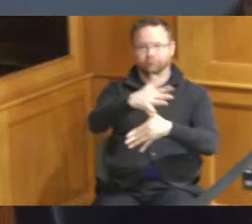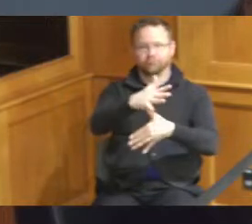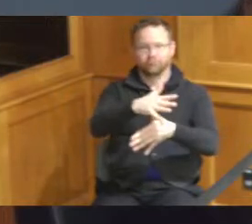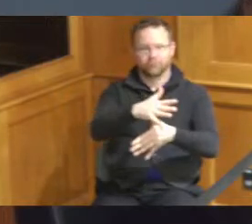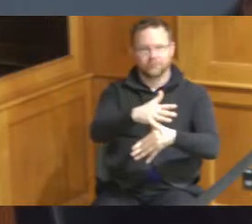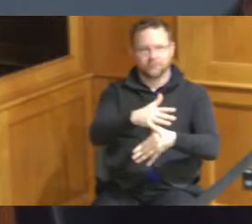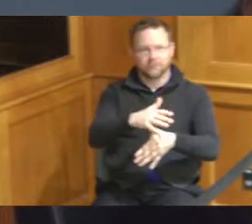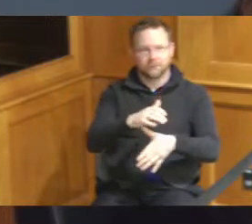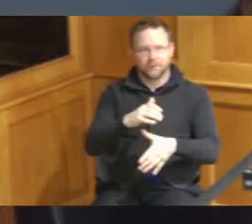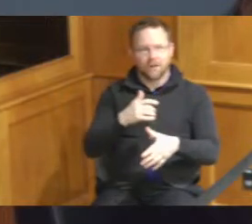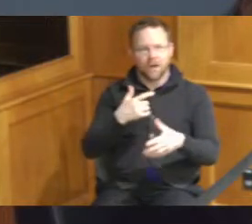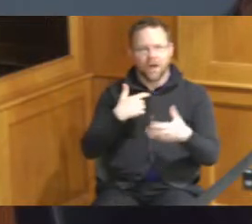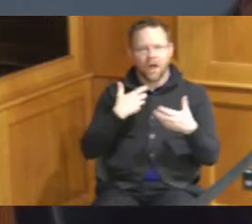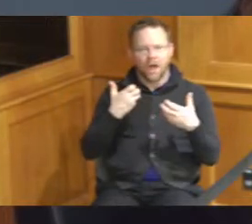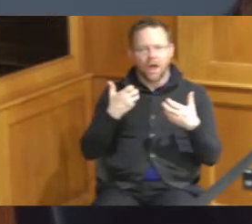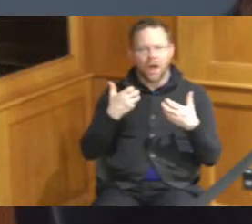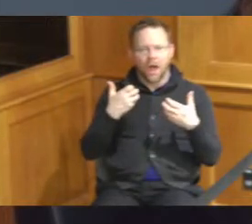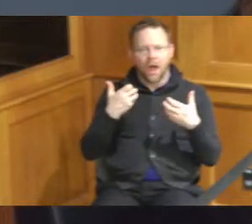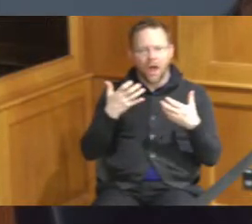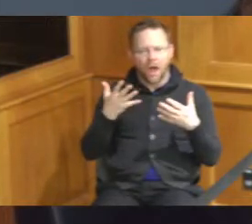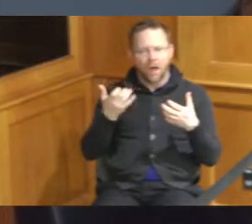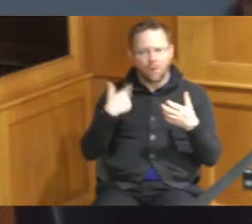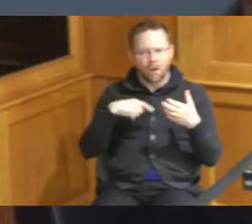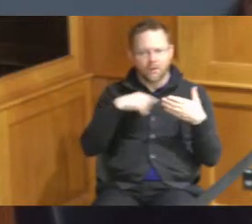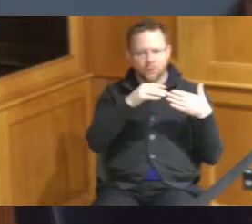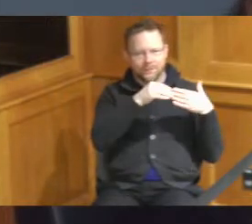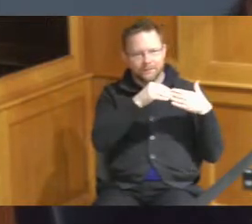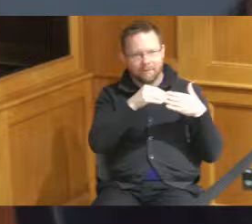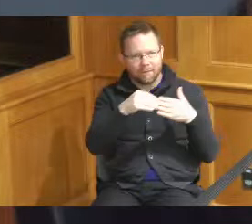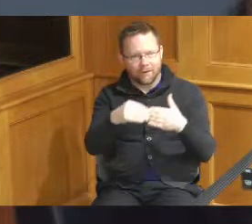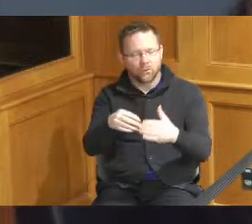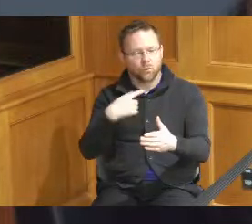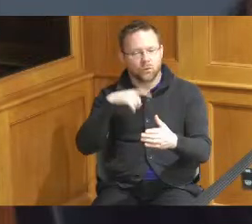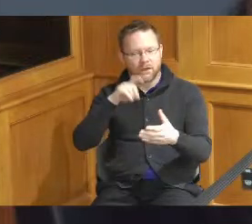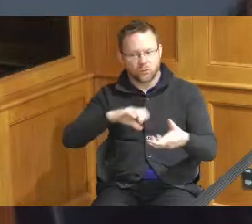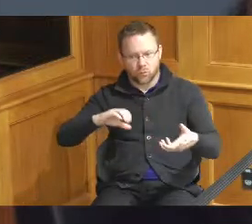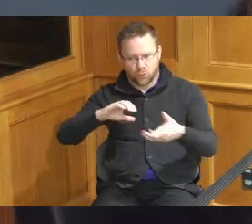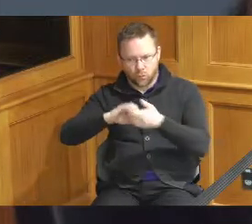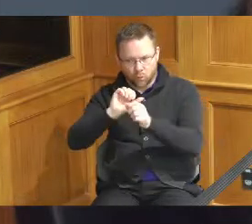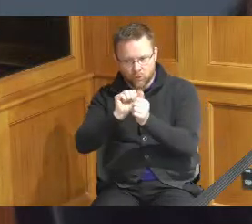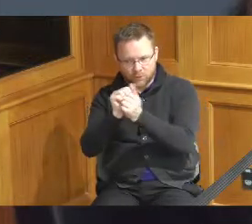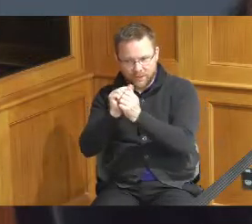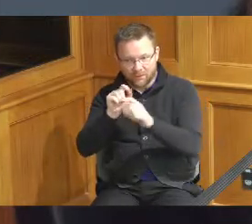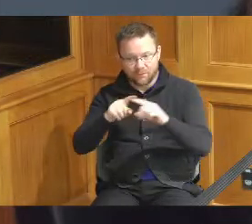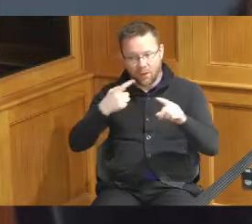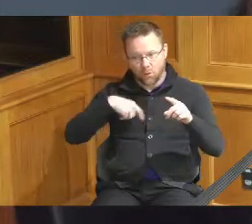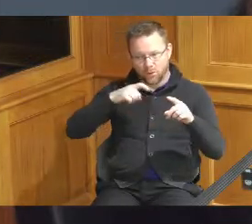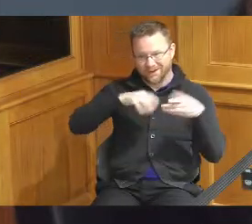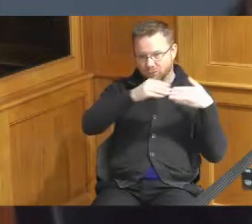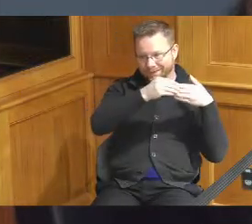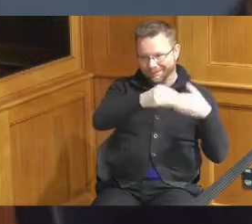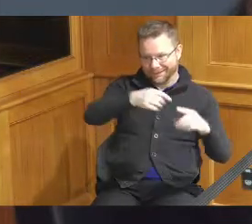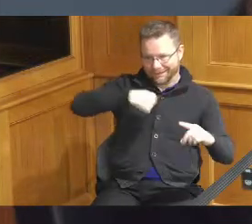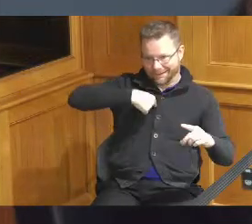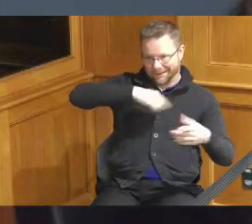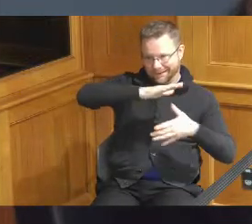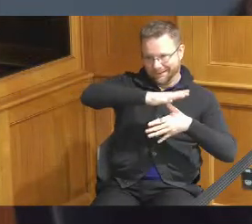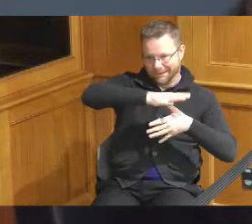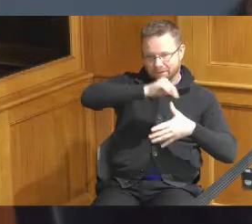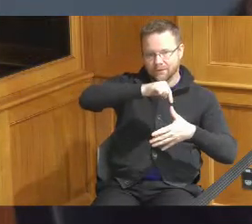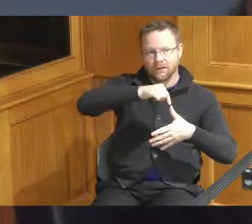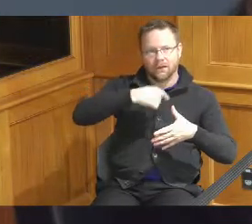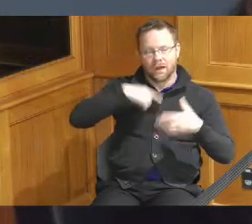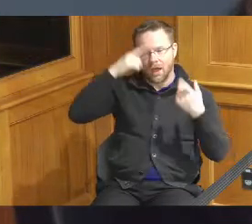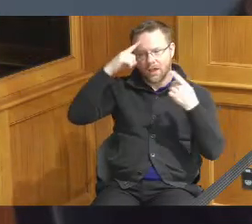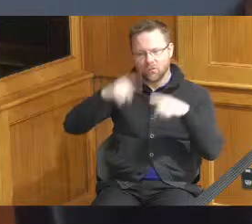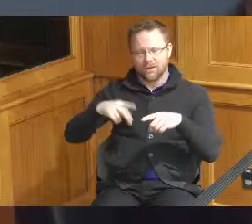not misled, but guided by we have to work together, but we need to take the lead on this. And I also agree